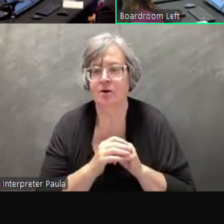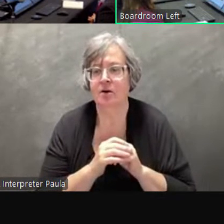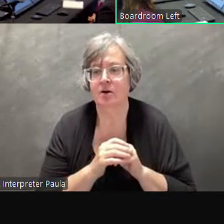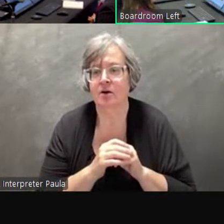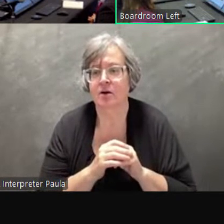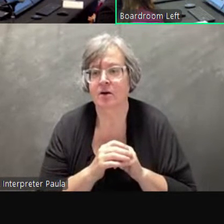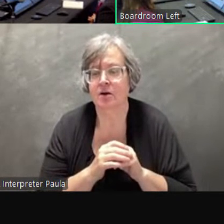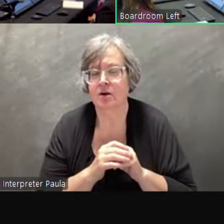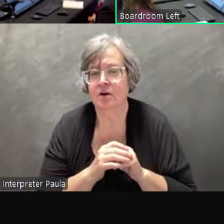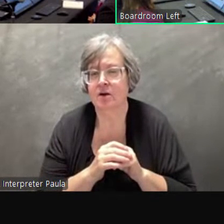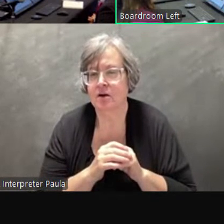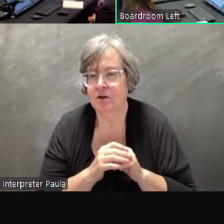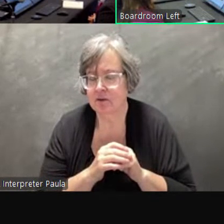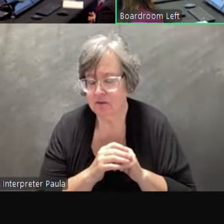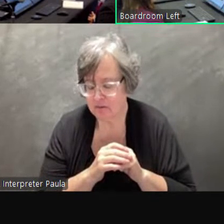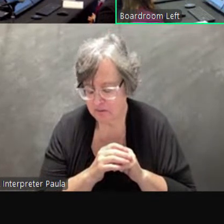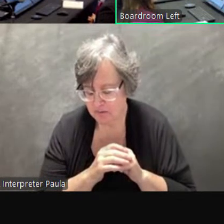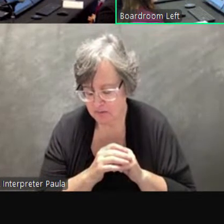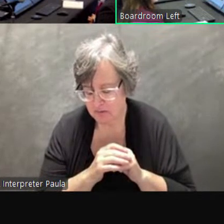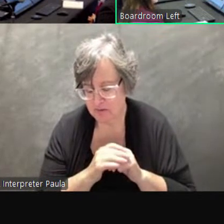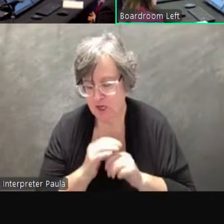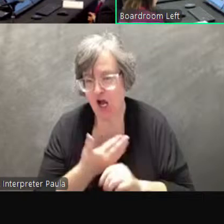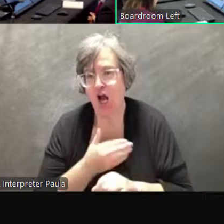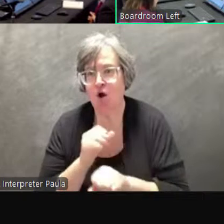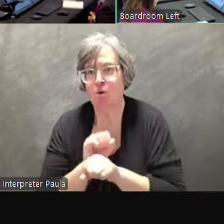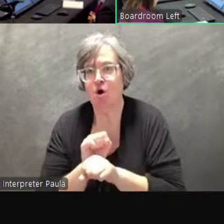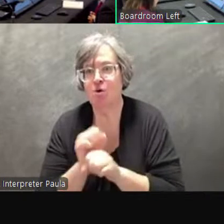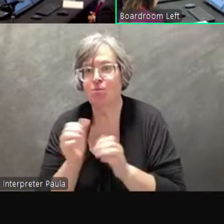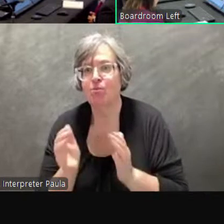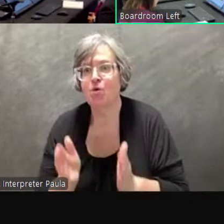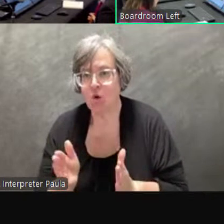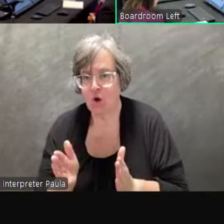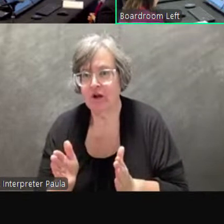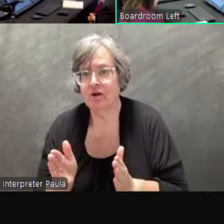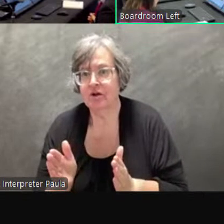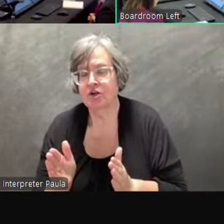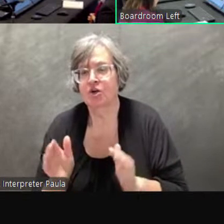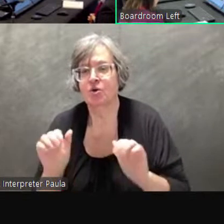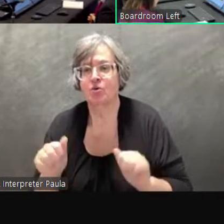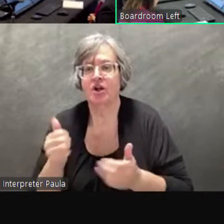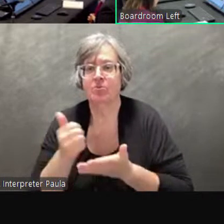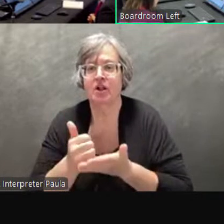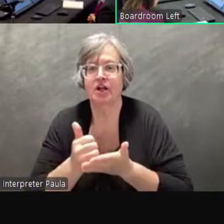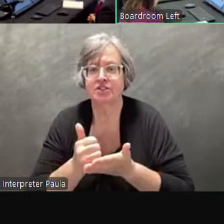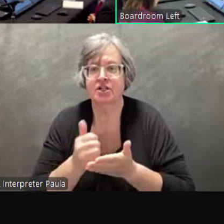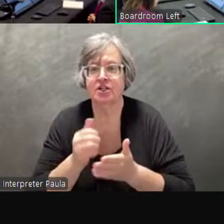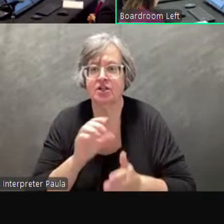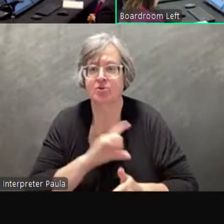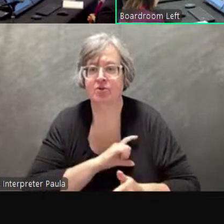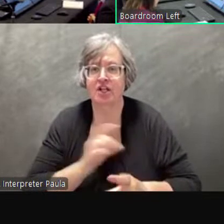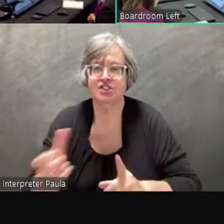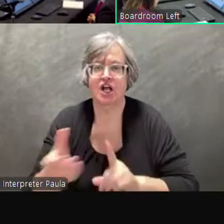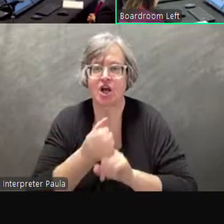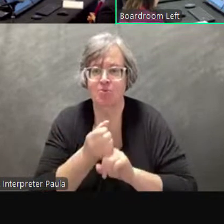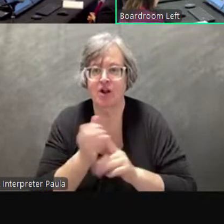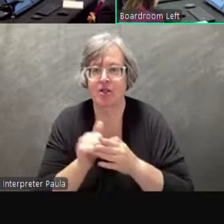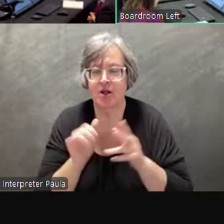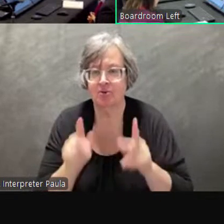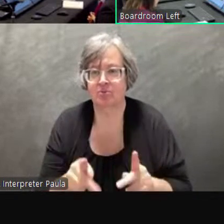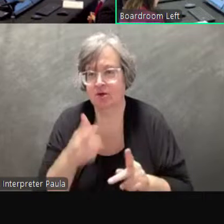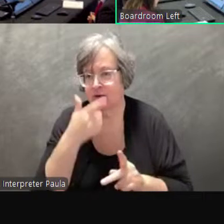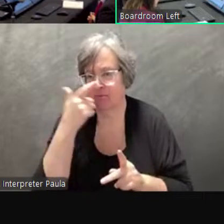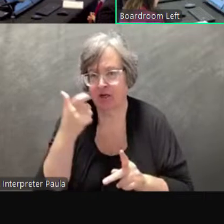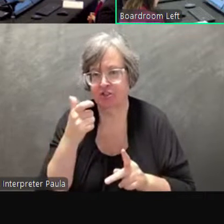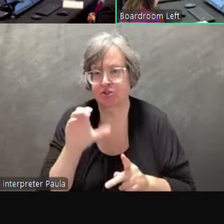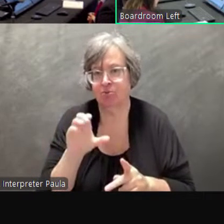through our system and our employee that we were able to assist the police in apprehending this person who did this crime